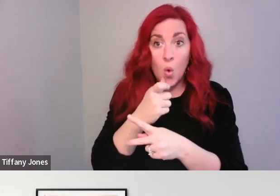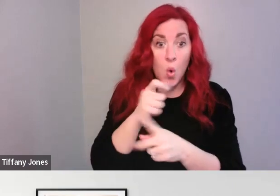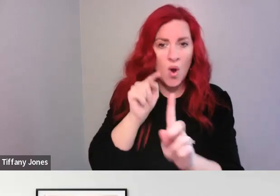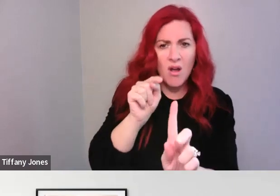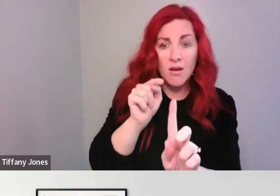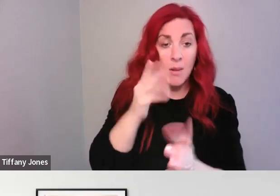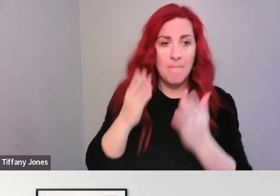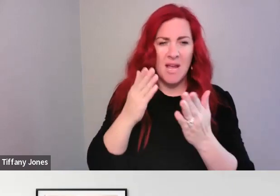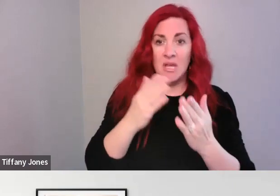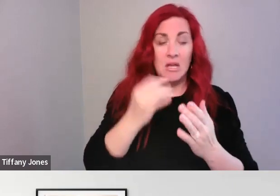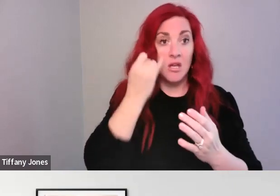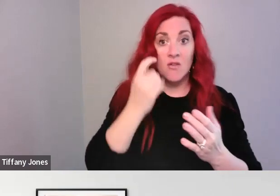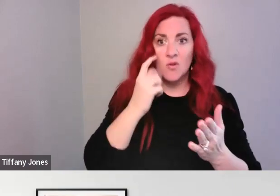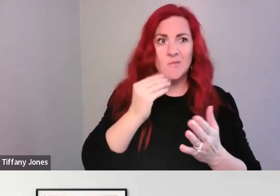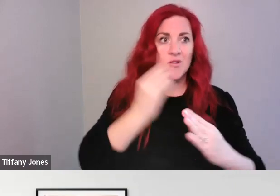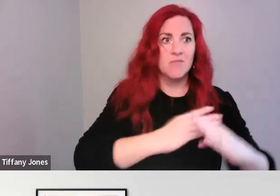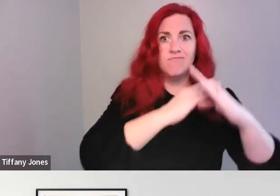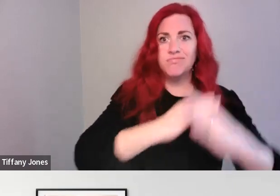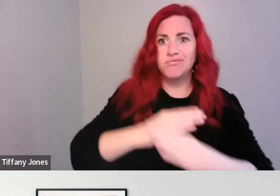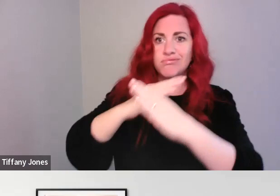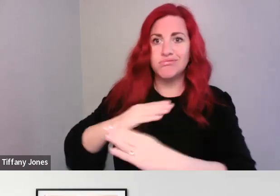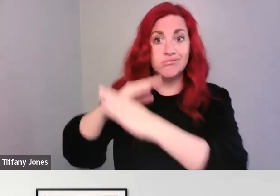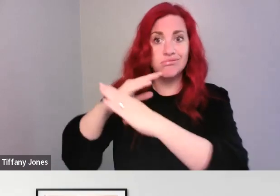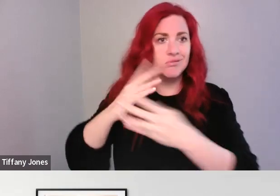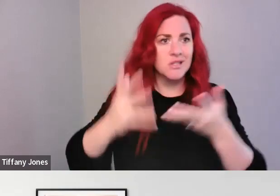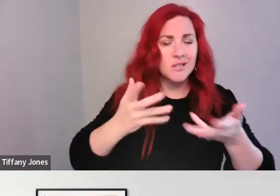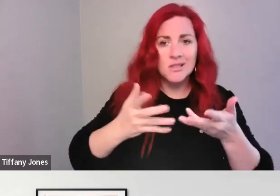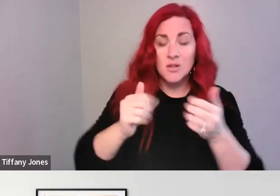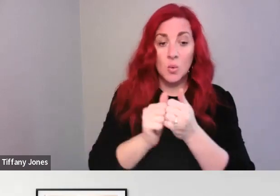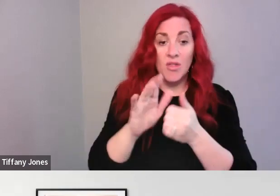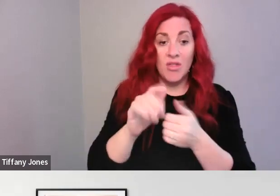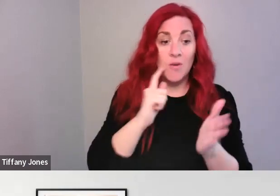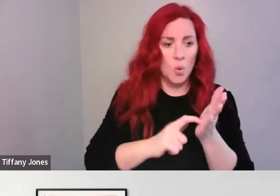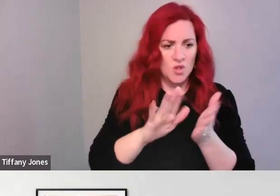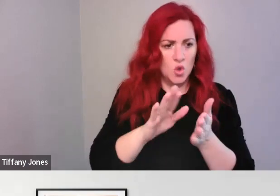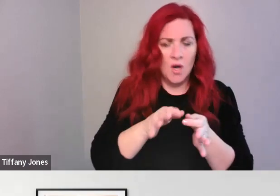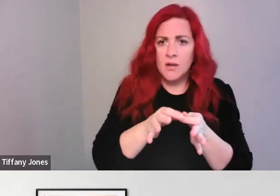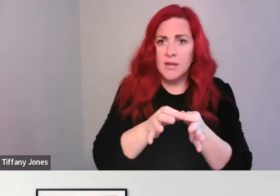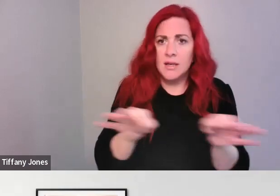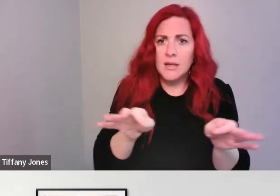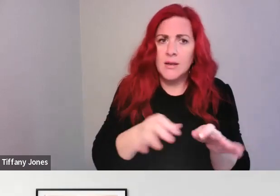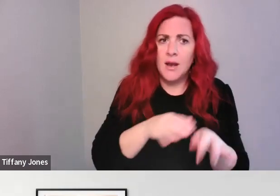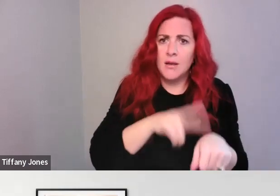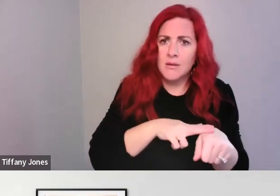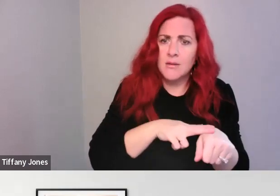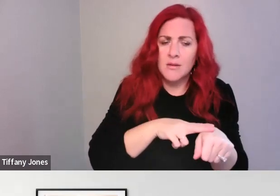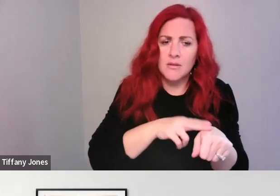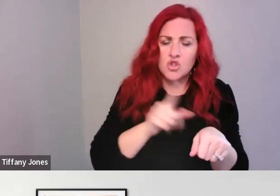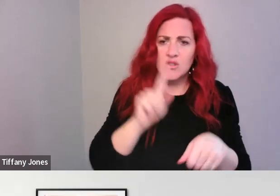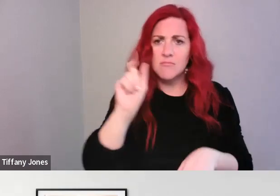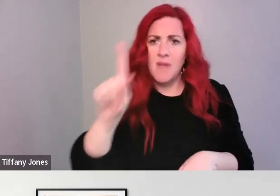against some barriers at the school site level with getting this notice in your native language. And I would ask